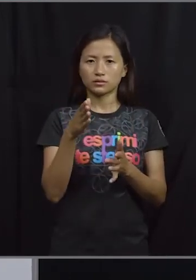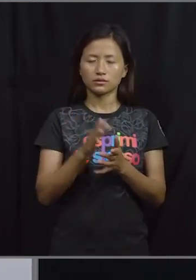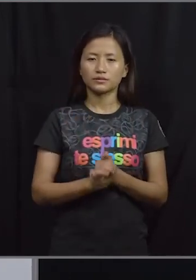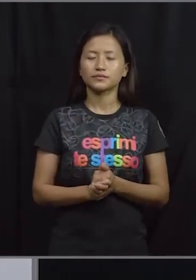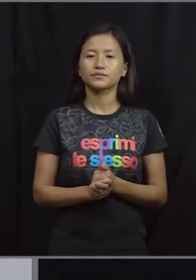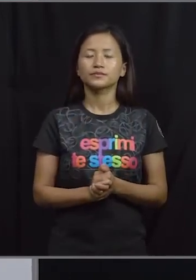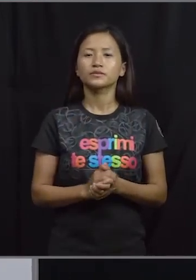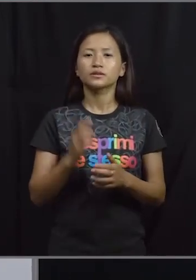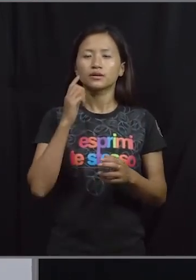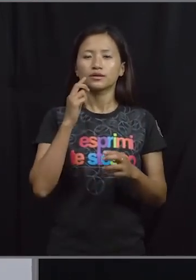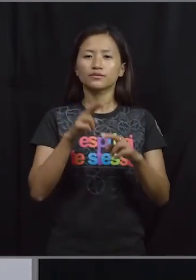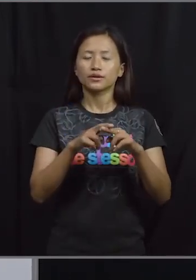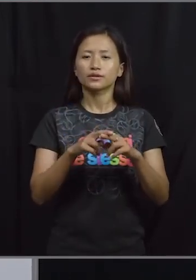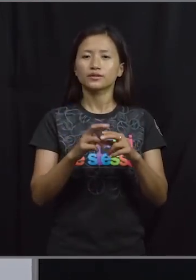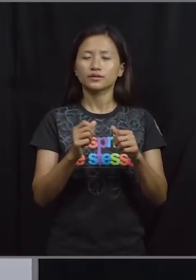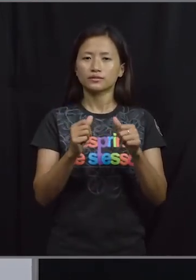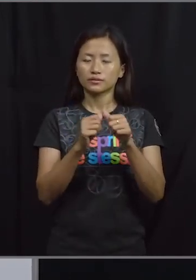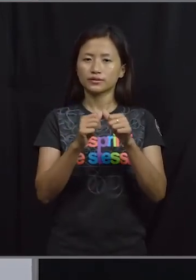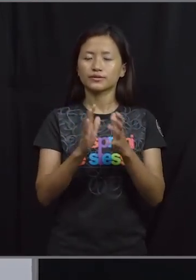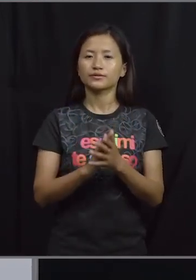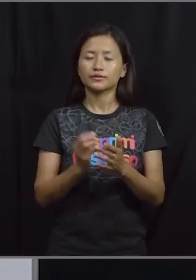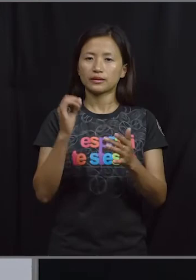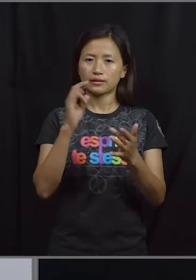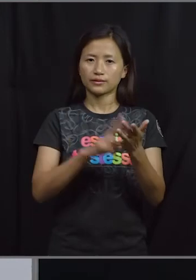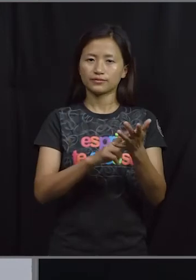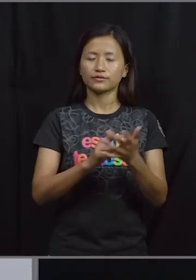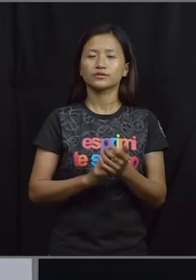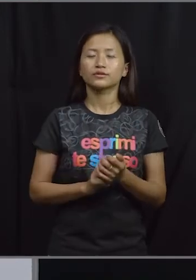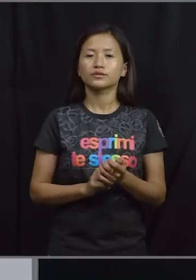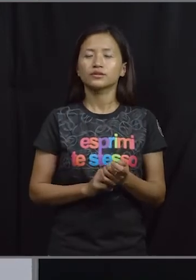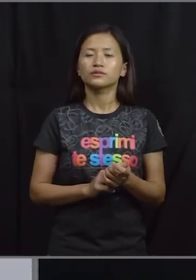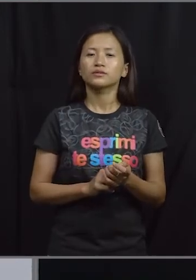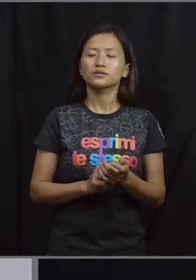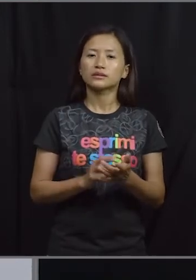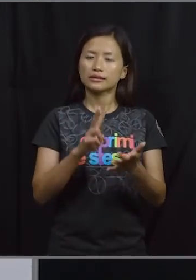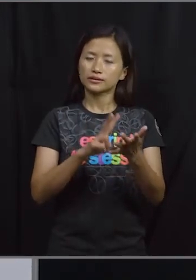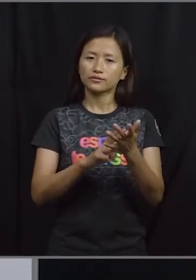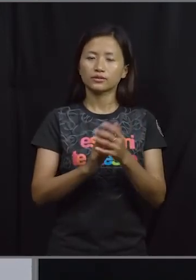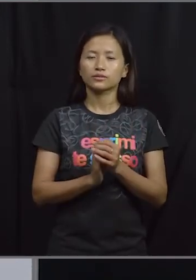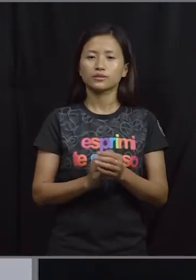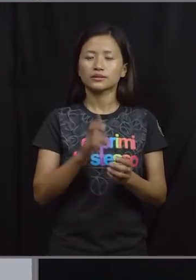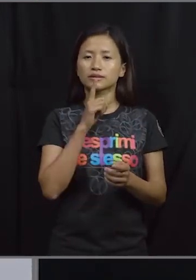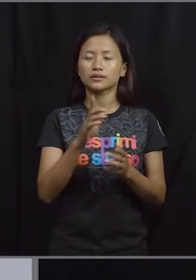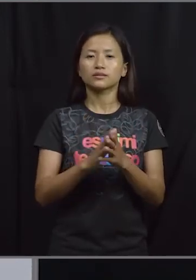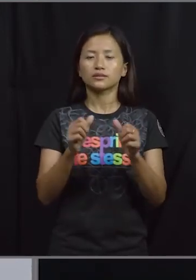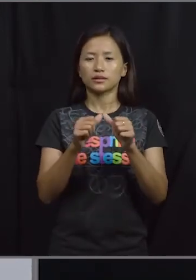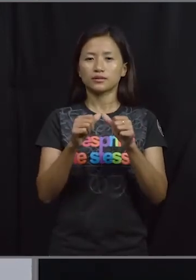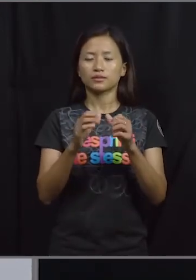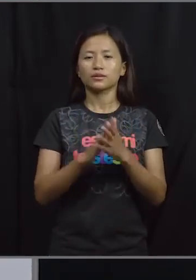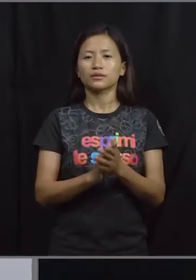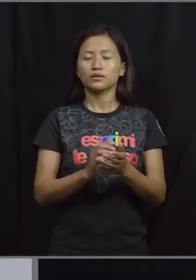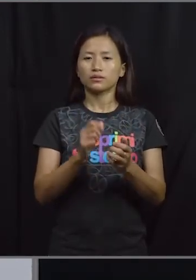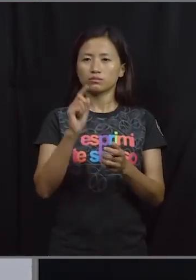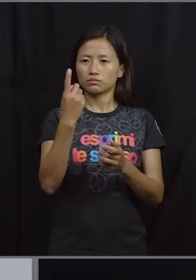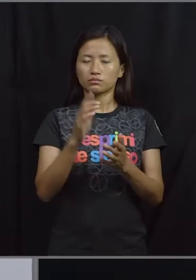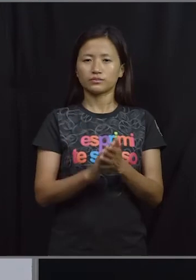exists. If A is inverse, A is having inverse, or A is invertible, then we say that A matrix is